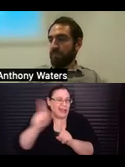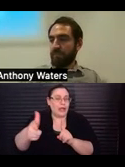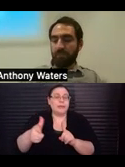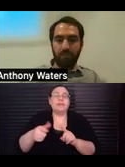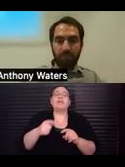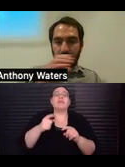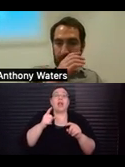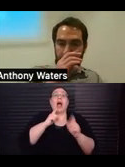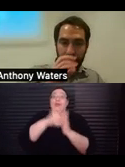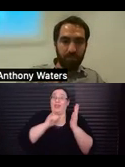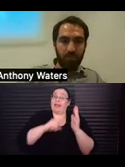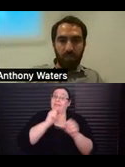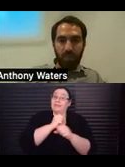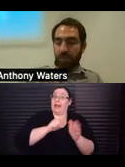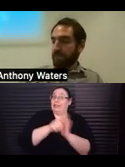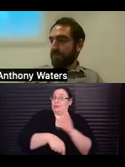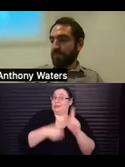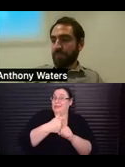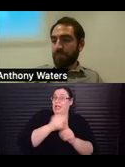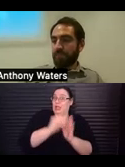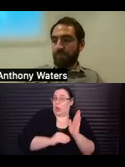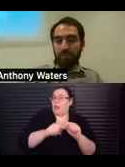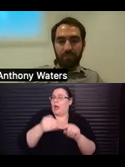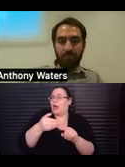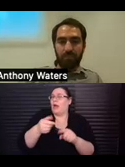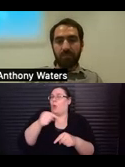suicide note. But let me back up a little bit.